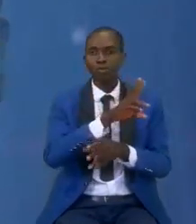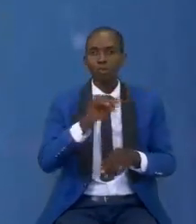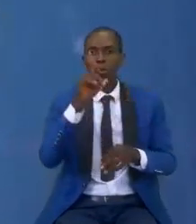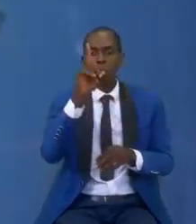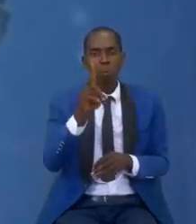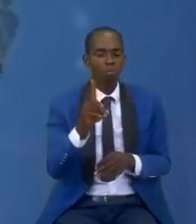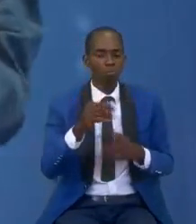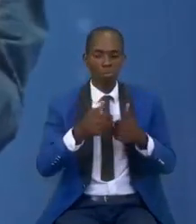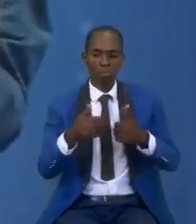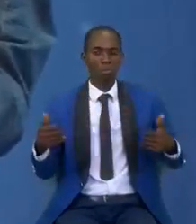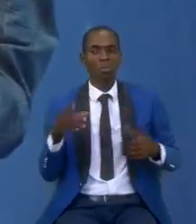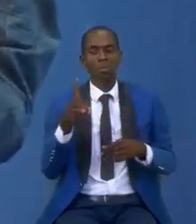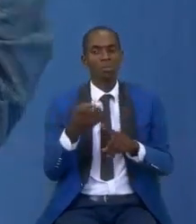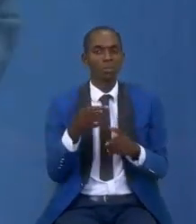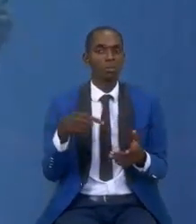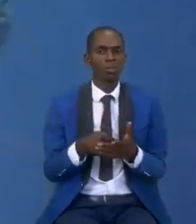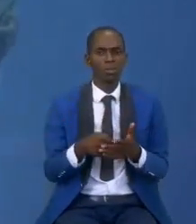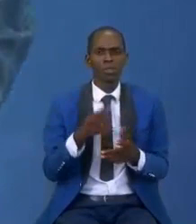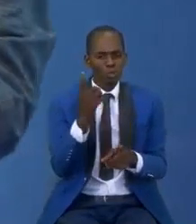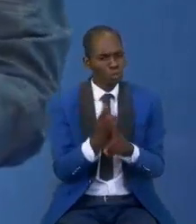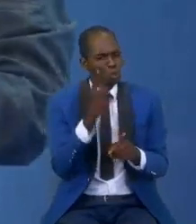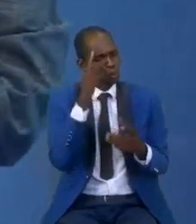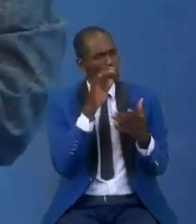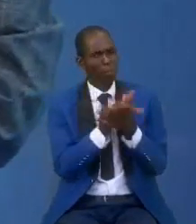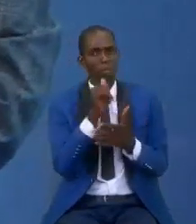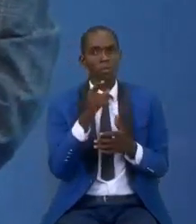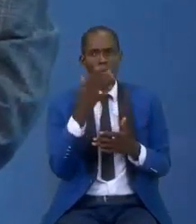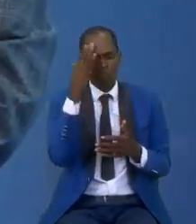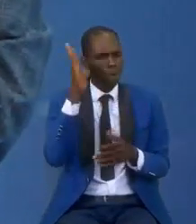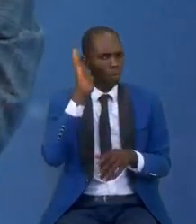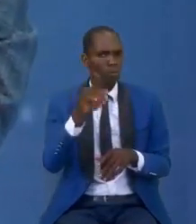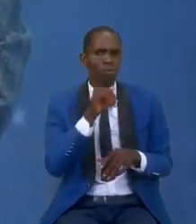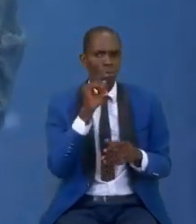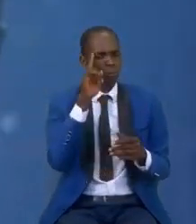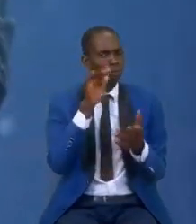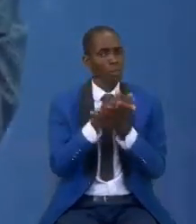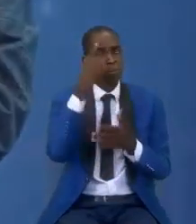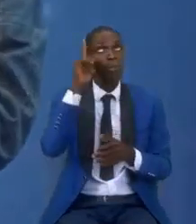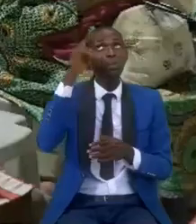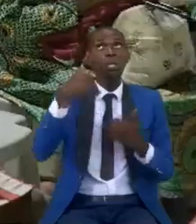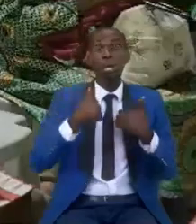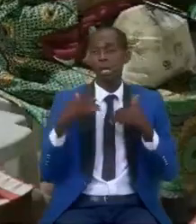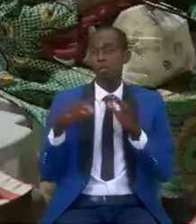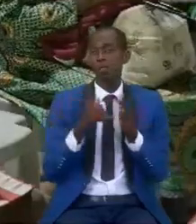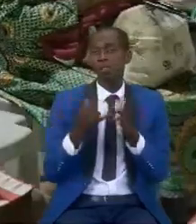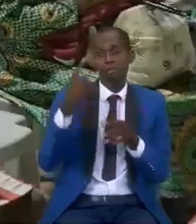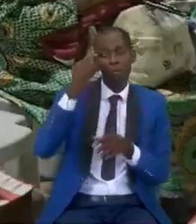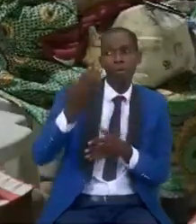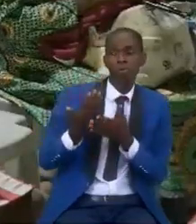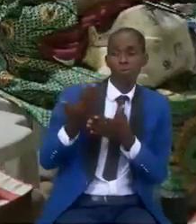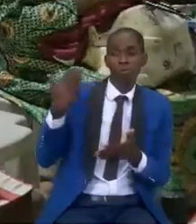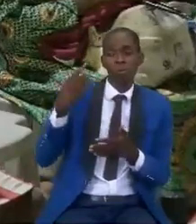others, and Christ is still the same yesterday, today, and forever. I believe. In